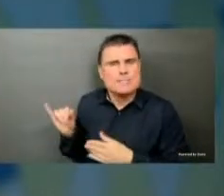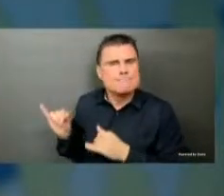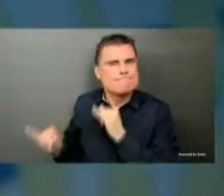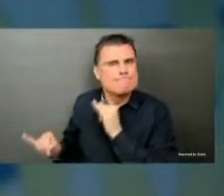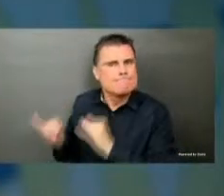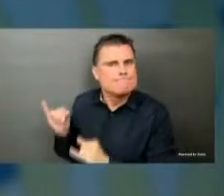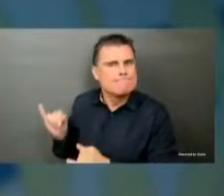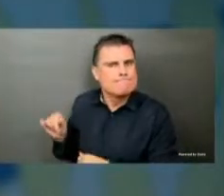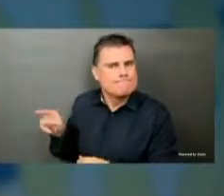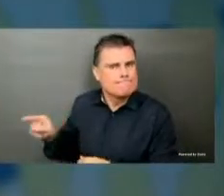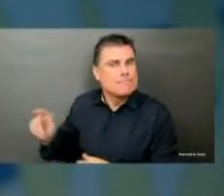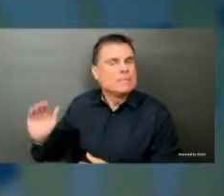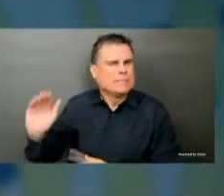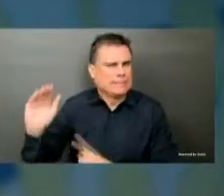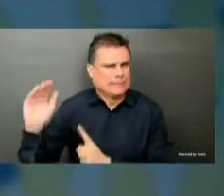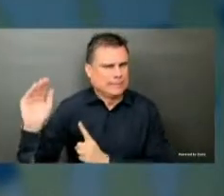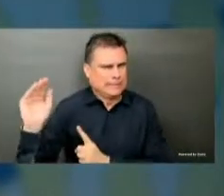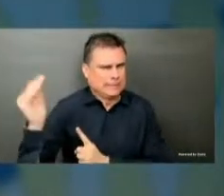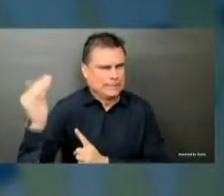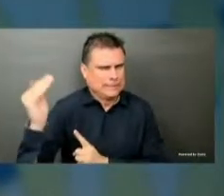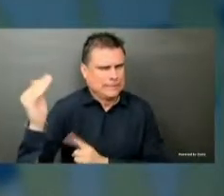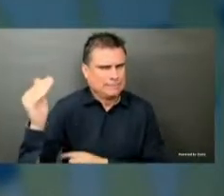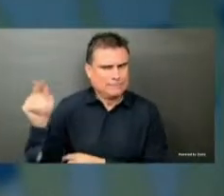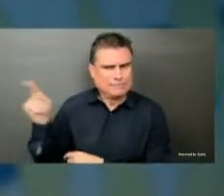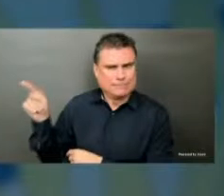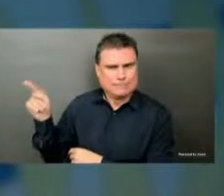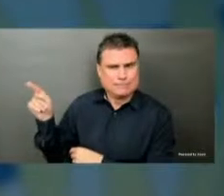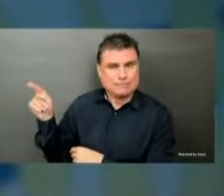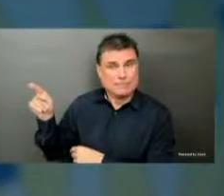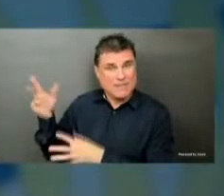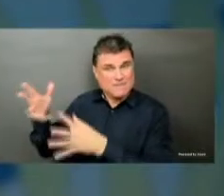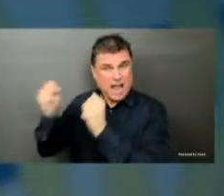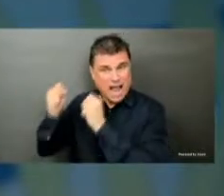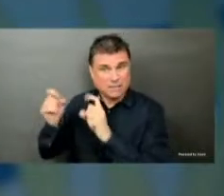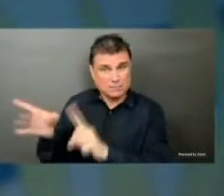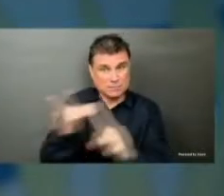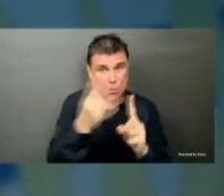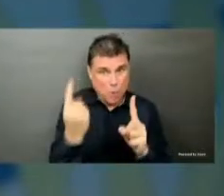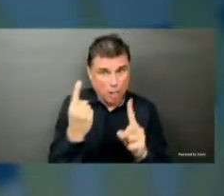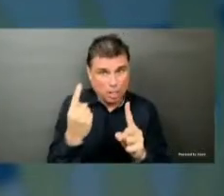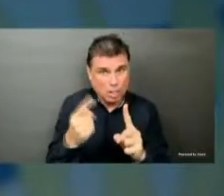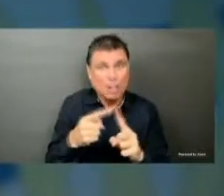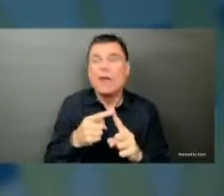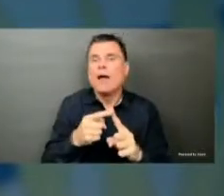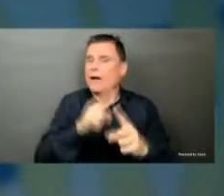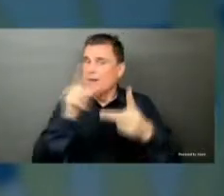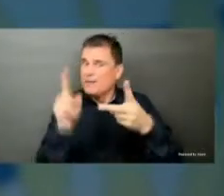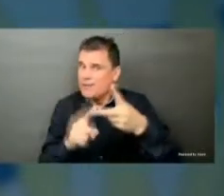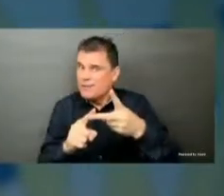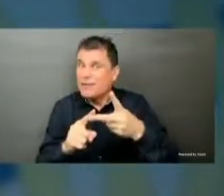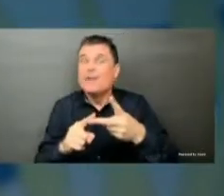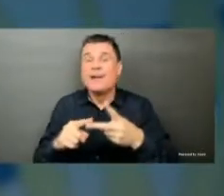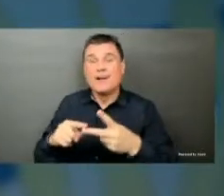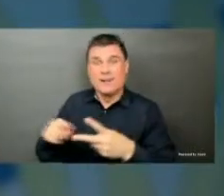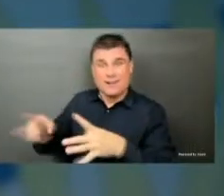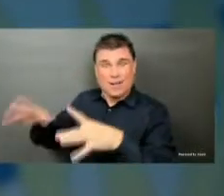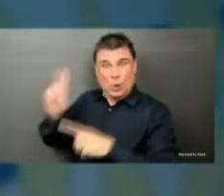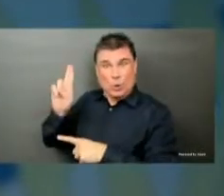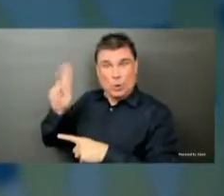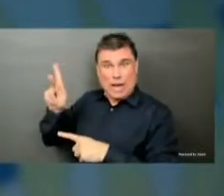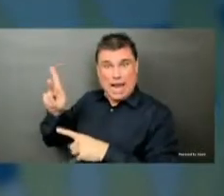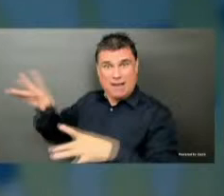cause more severe illness. Sometimes it's very difficult to tease that apart because we know the more people that are infected, the